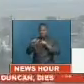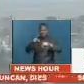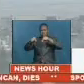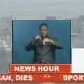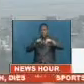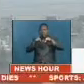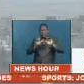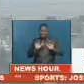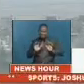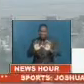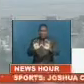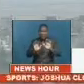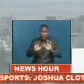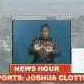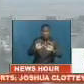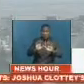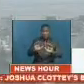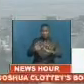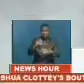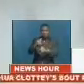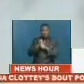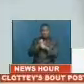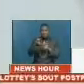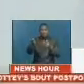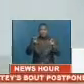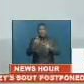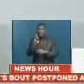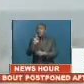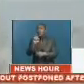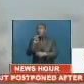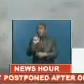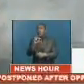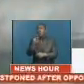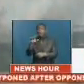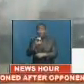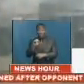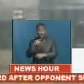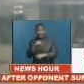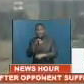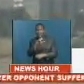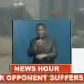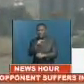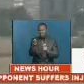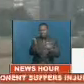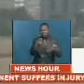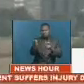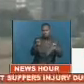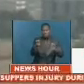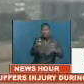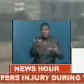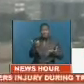the Islamic State fighters. Seizing Kobani would give the IS jihadists full control of a long stretch of